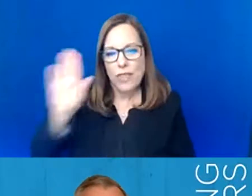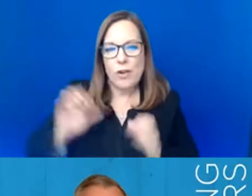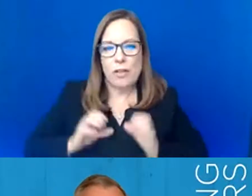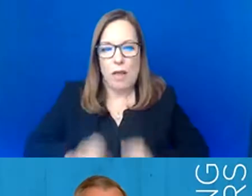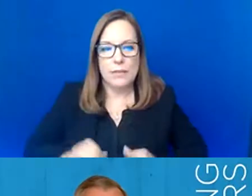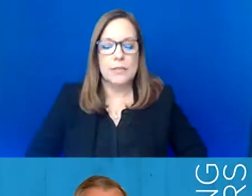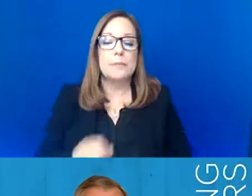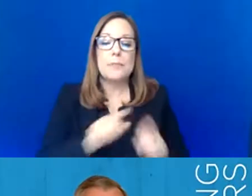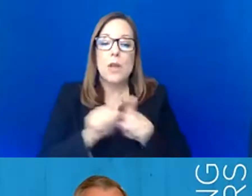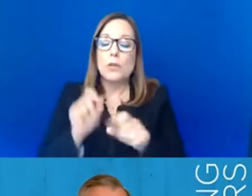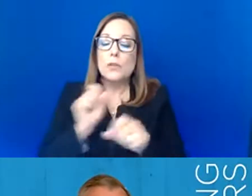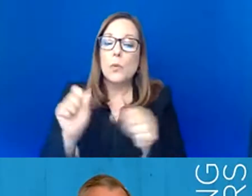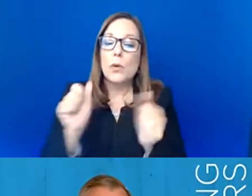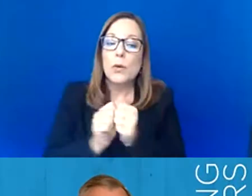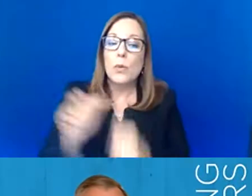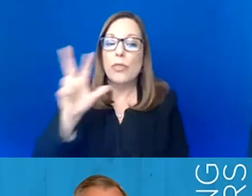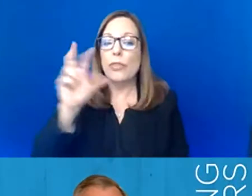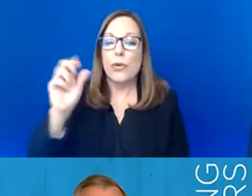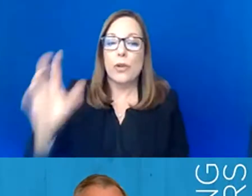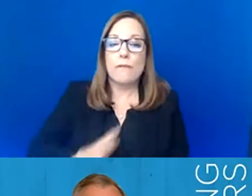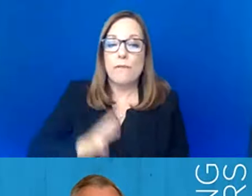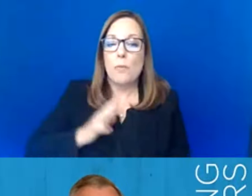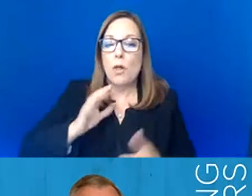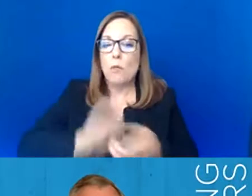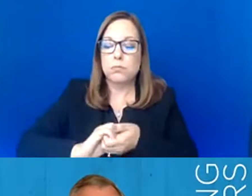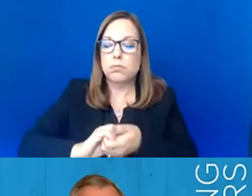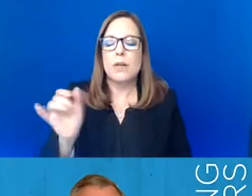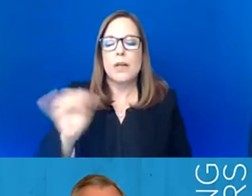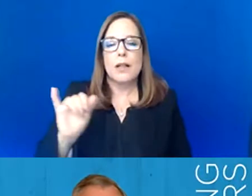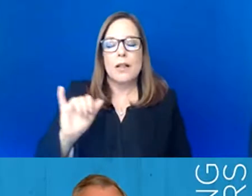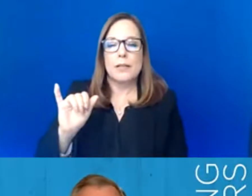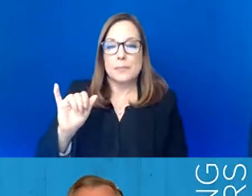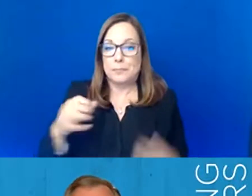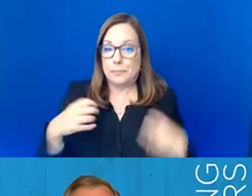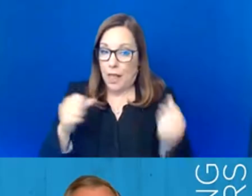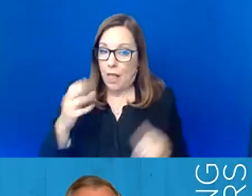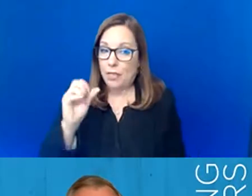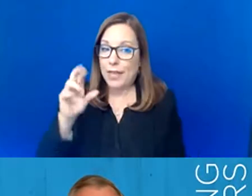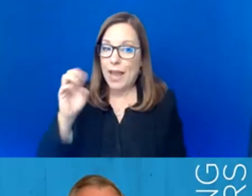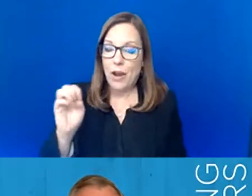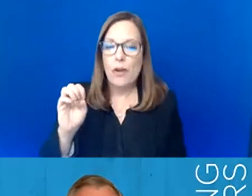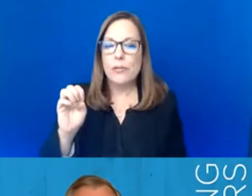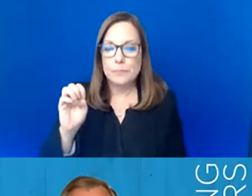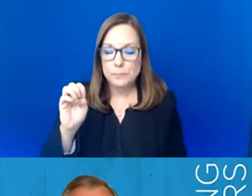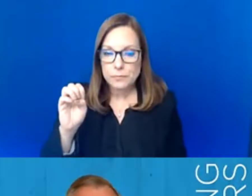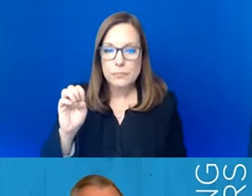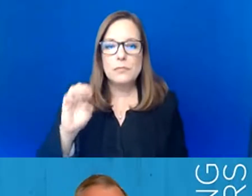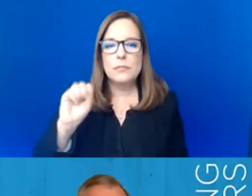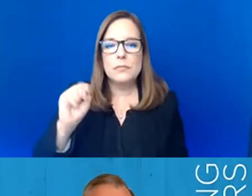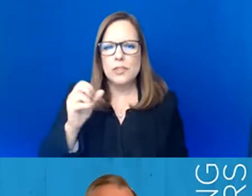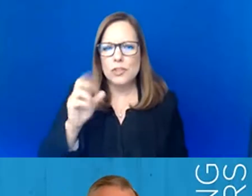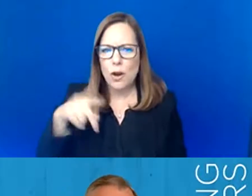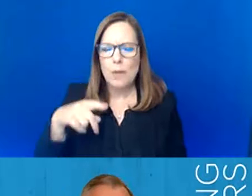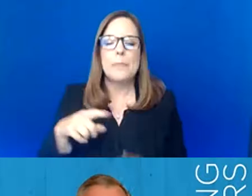formal collaborative partners, and these range from Sharp Healthcare, which is the largest health provider in San Diego, to San Diego State